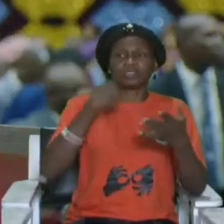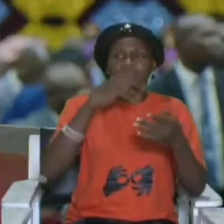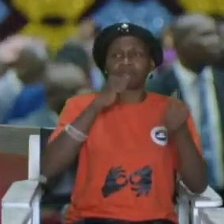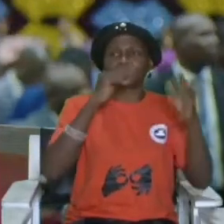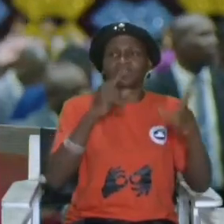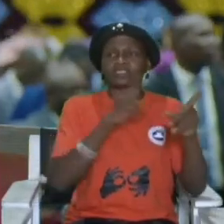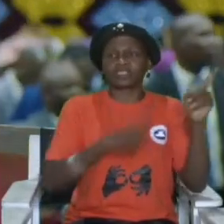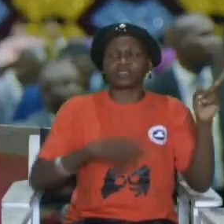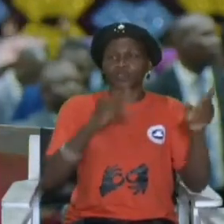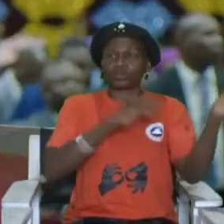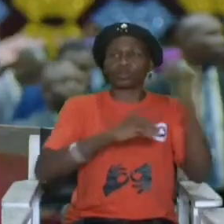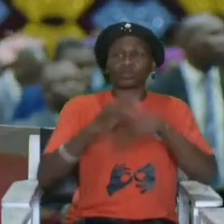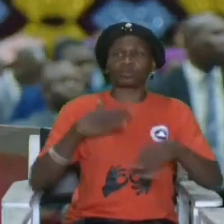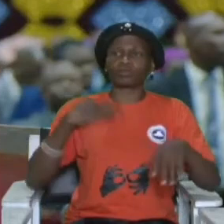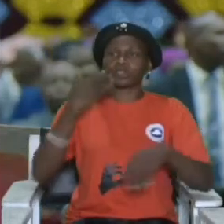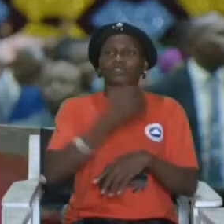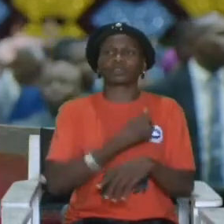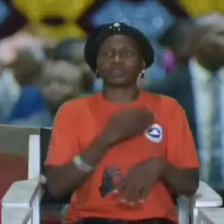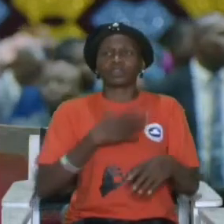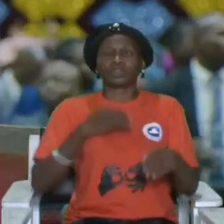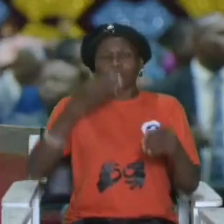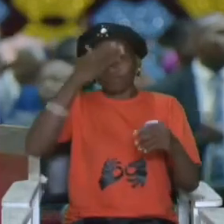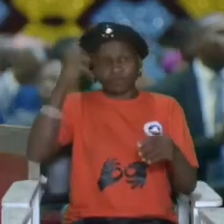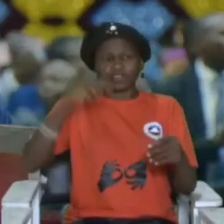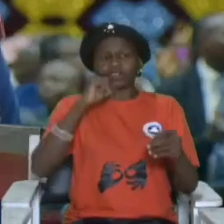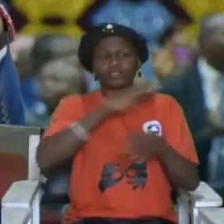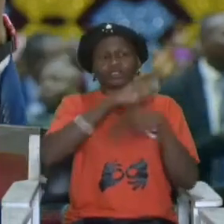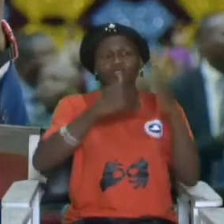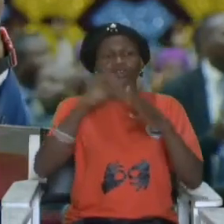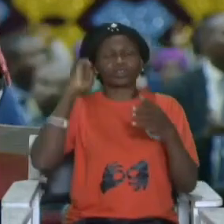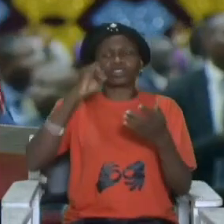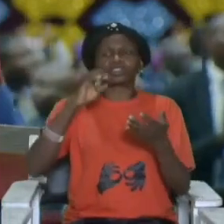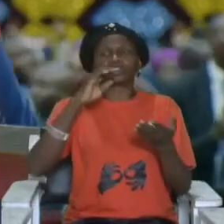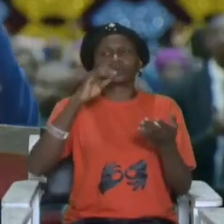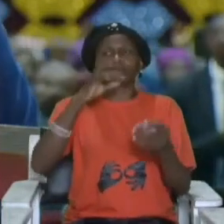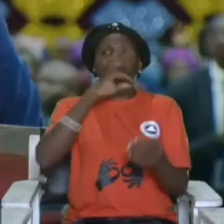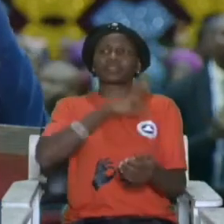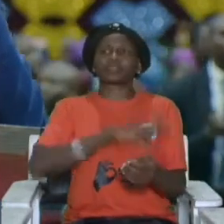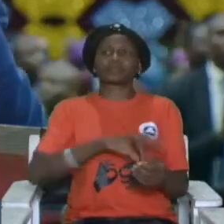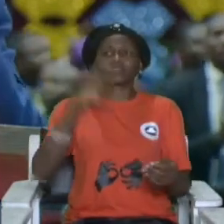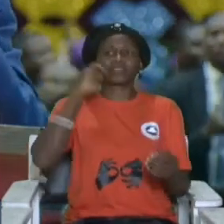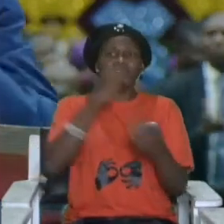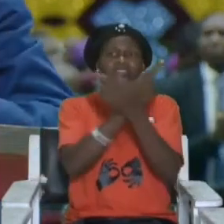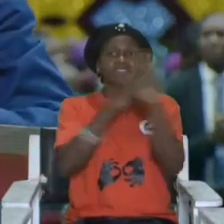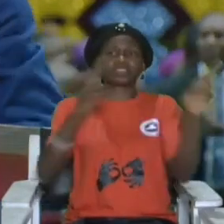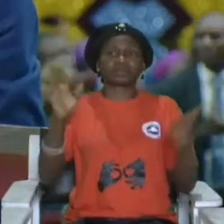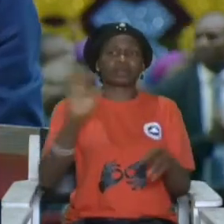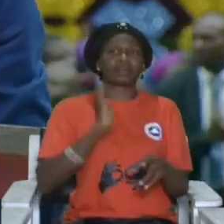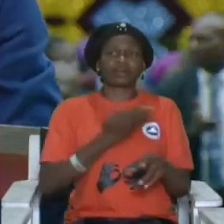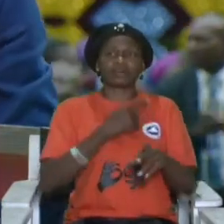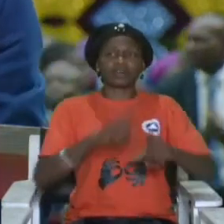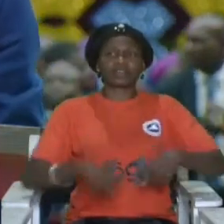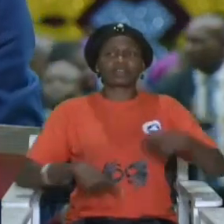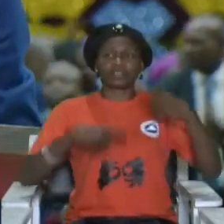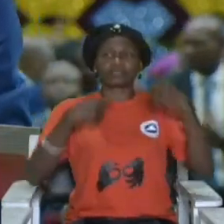the Lord, O my soul, and forget not all his benefits. He redeemeth our lives